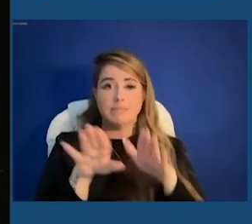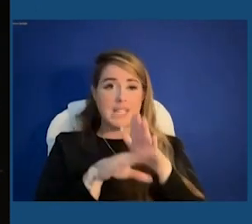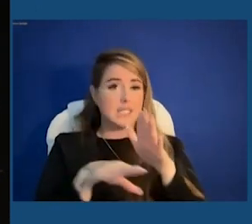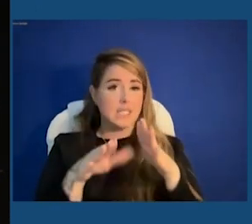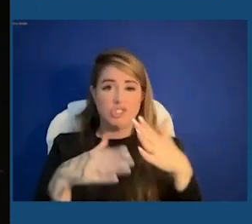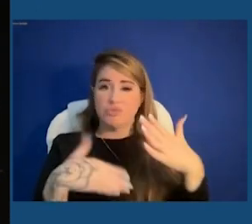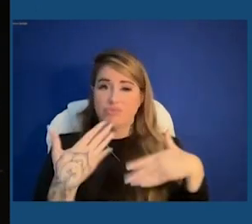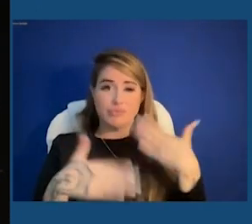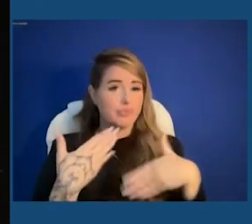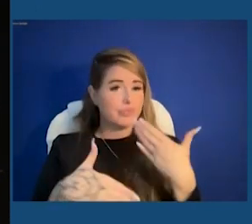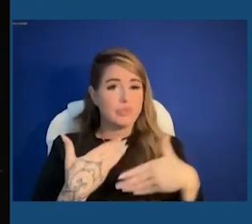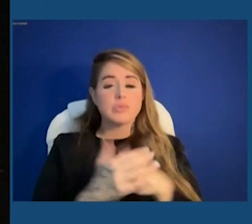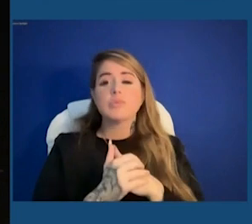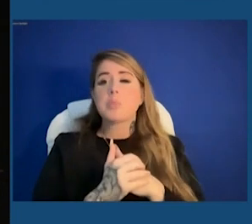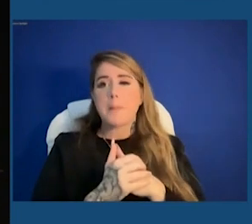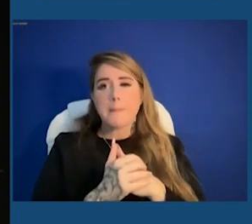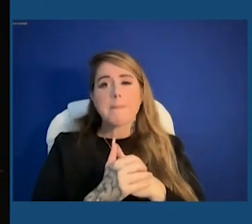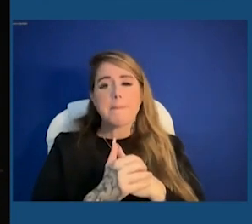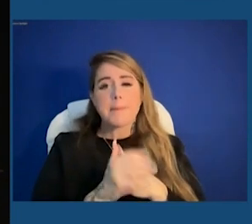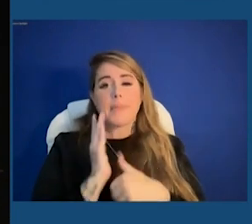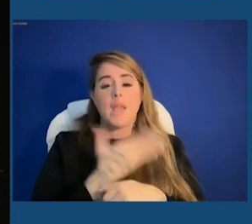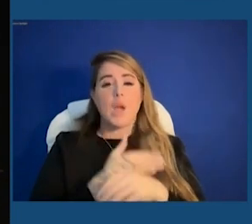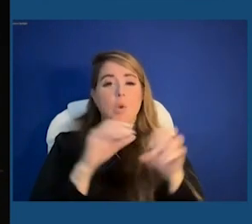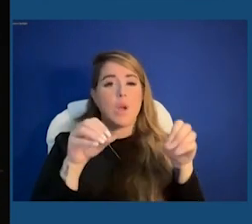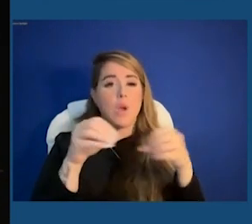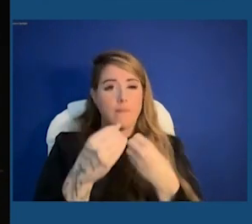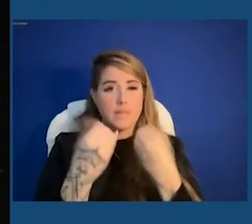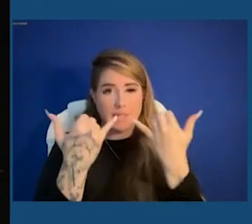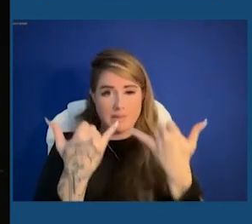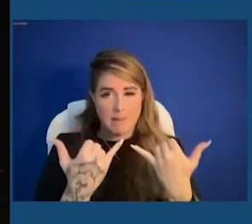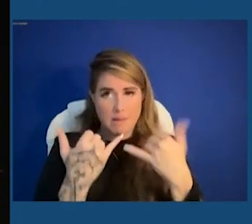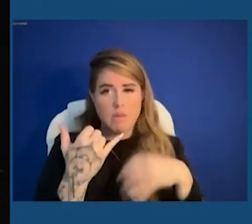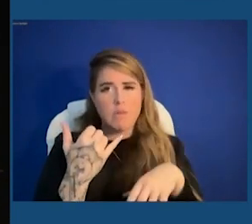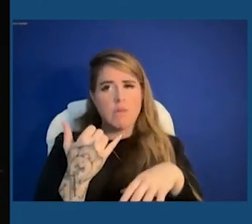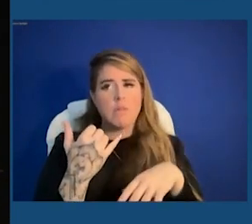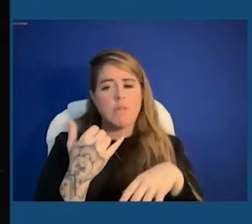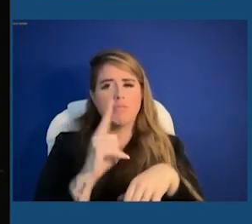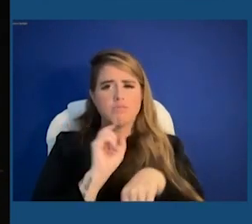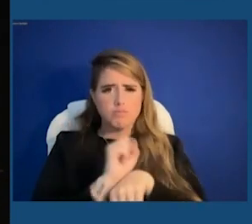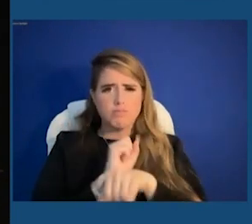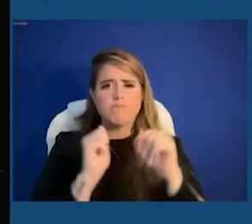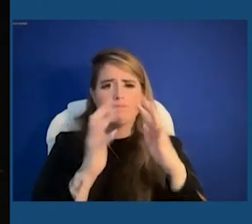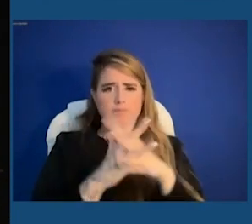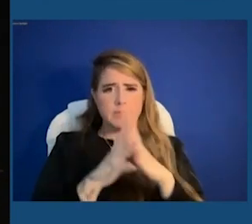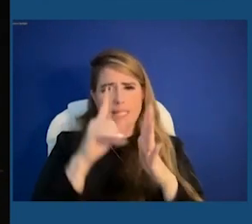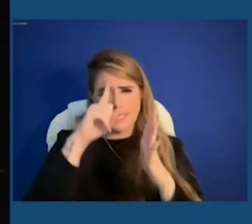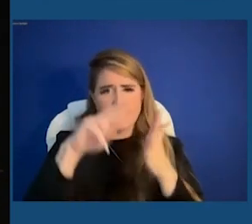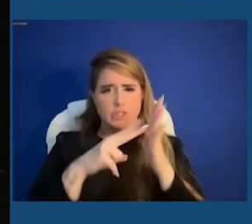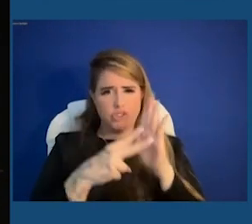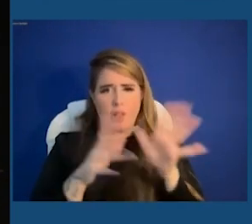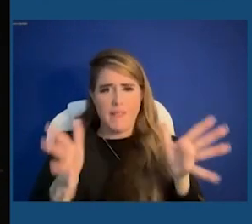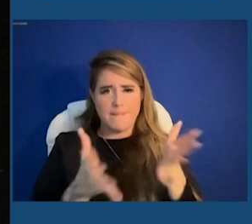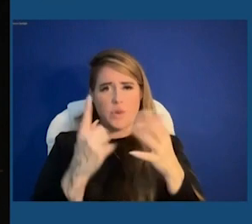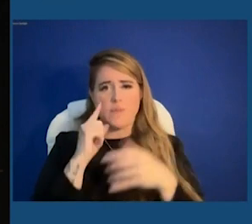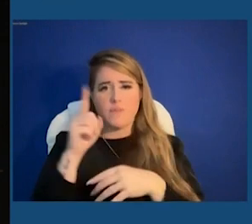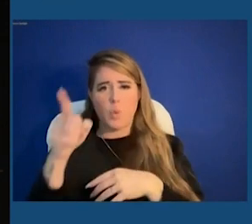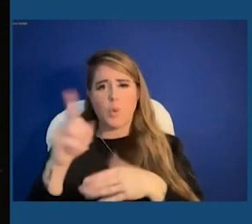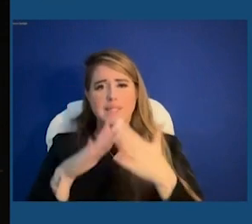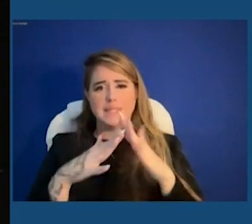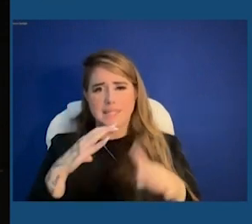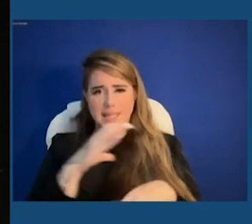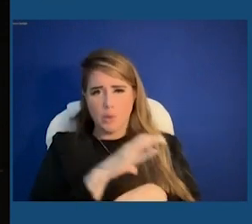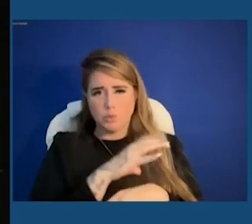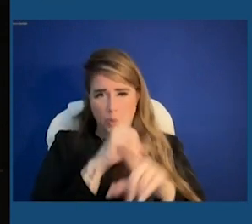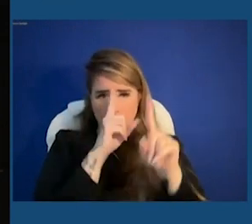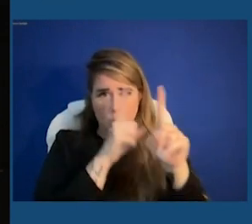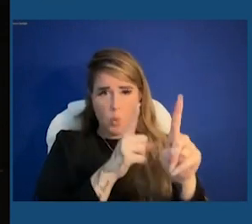running. And so our office was an intentional effort on part of City Council to create an